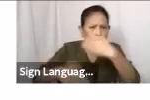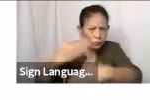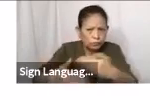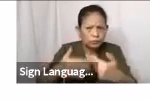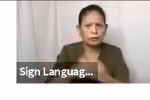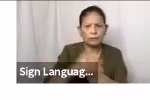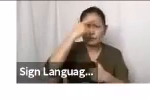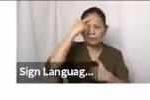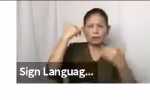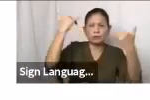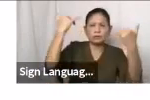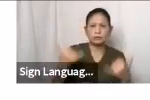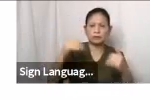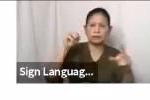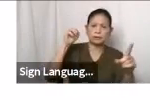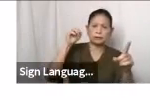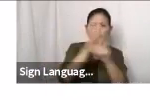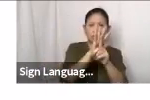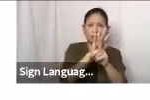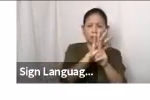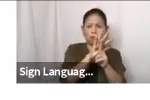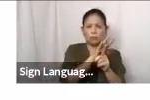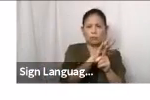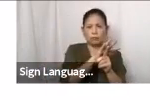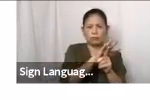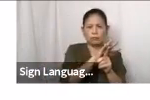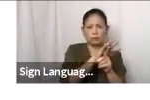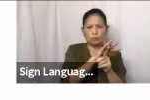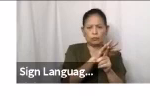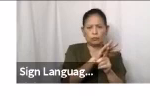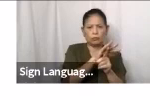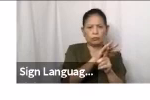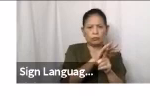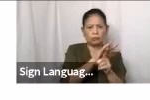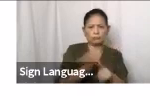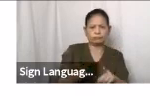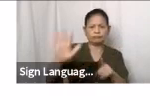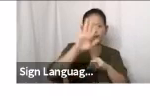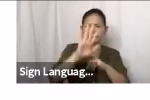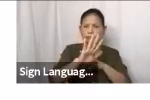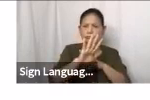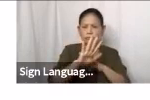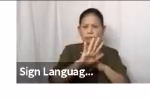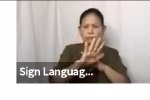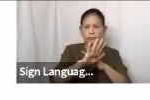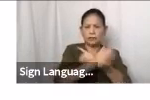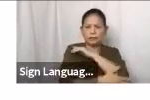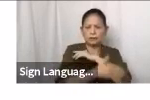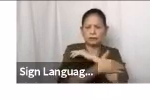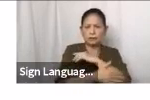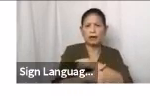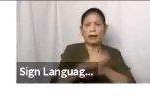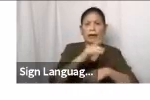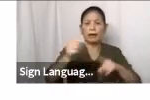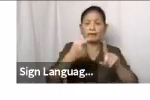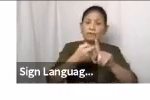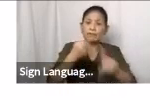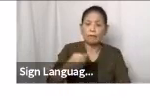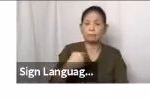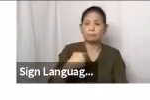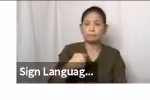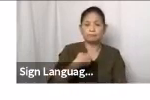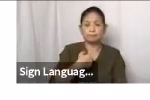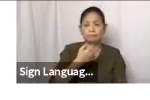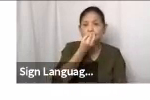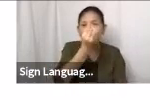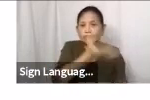now the exposure is very much in our country regarding the transitioning. And by the word of mouth or by the community members,